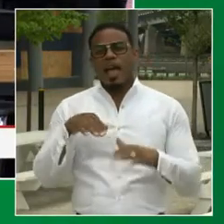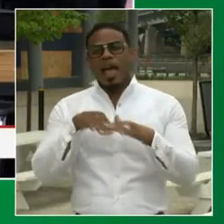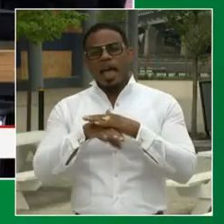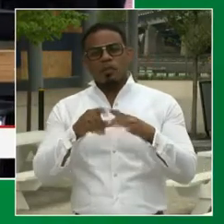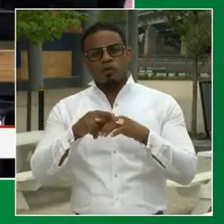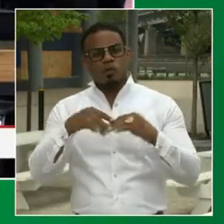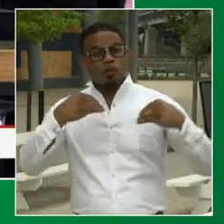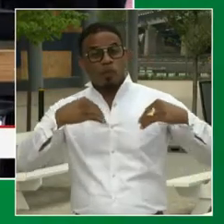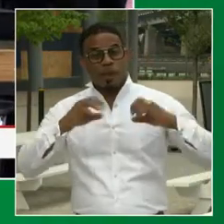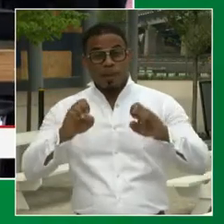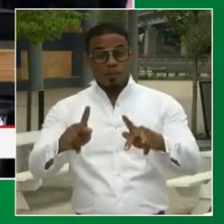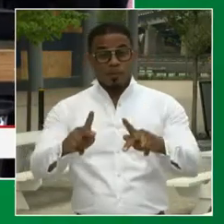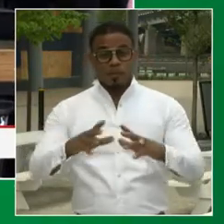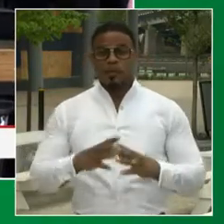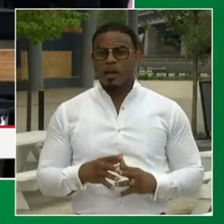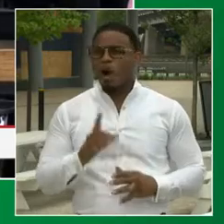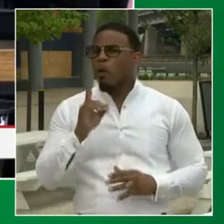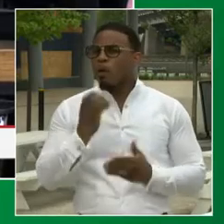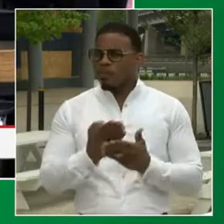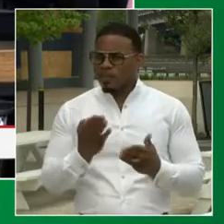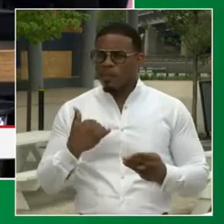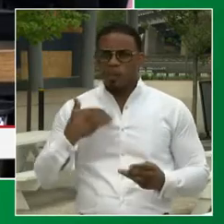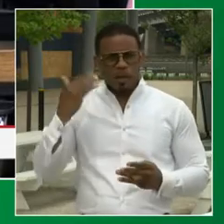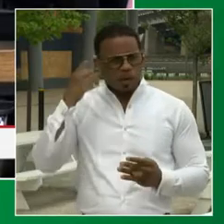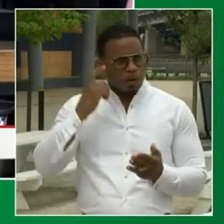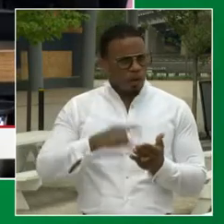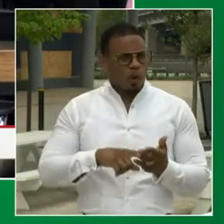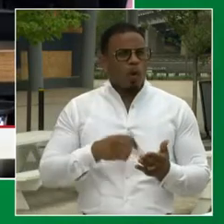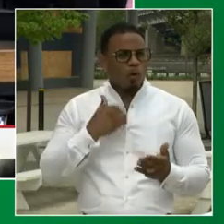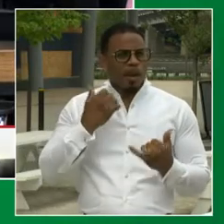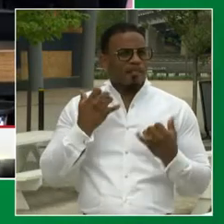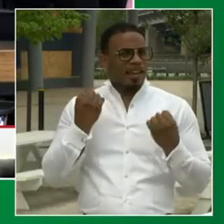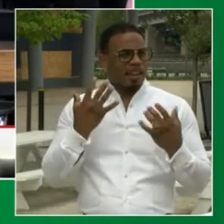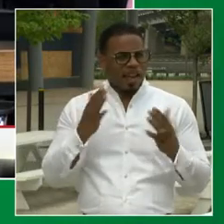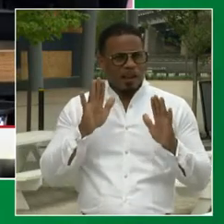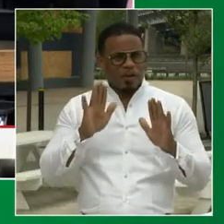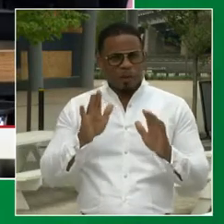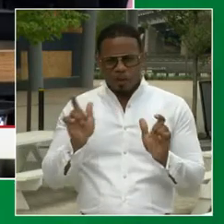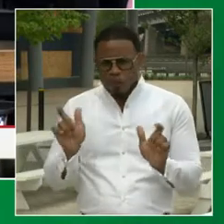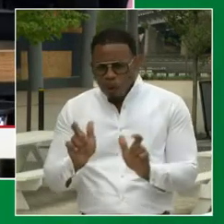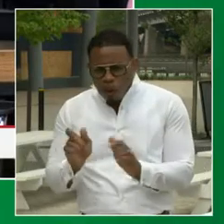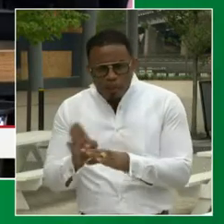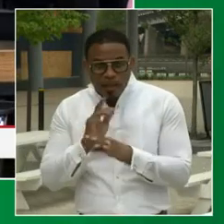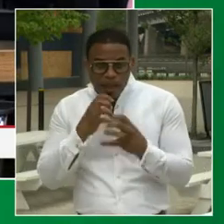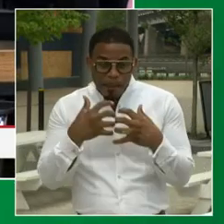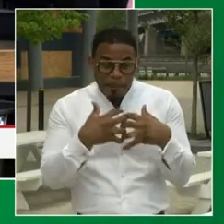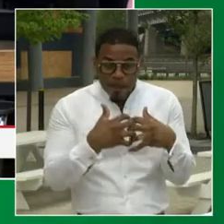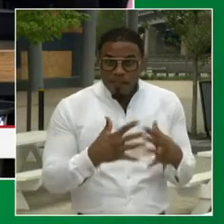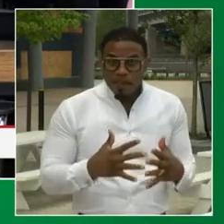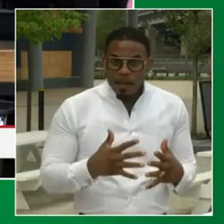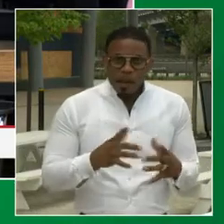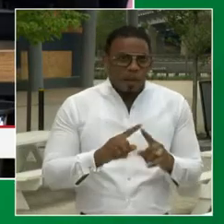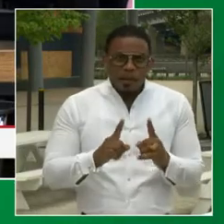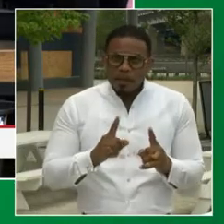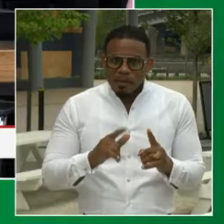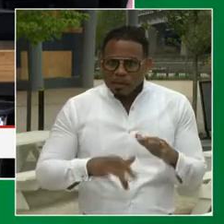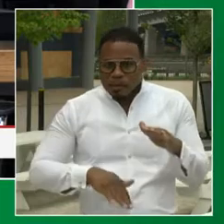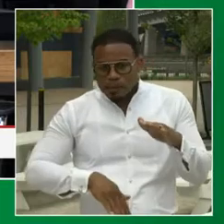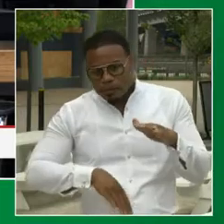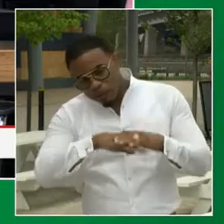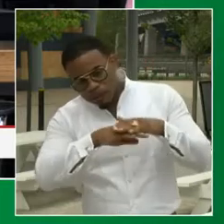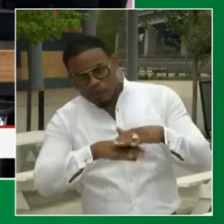access to retail opportunities. One of the things that we know is that we have a lot of great small businesses here that are manufacturing, but they get to a